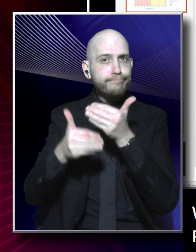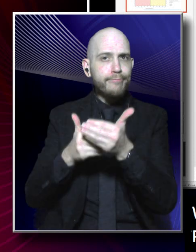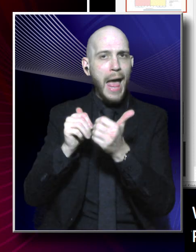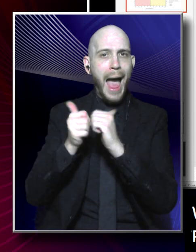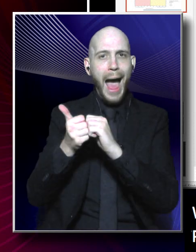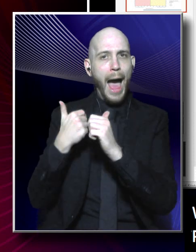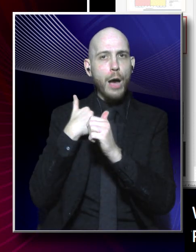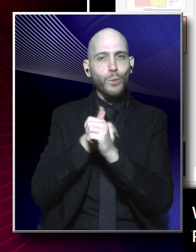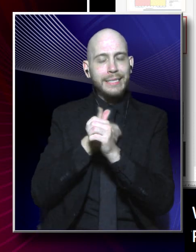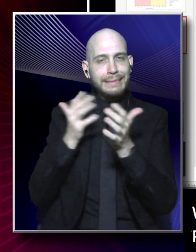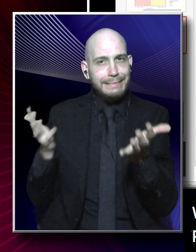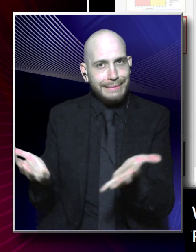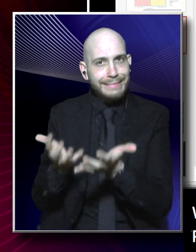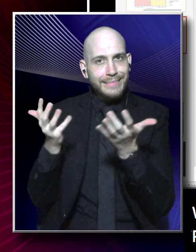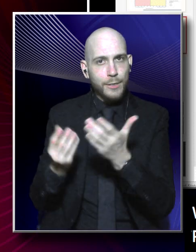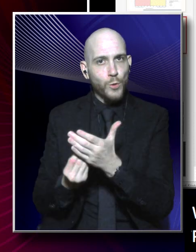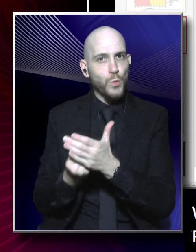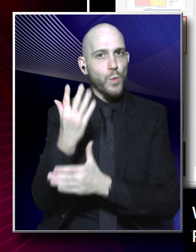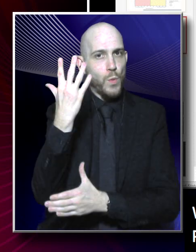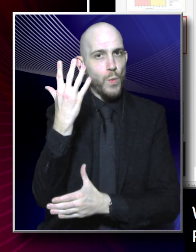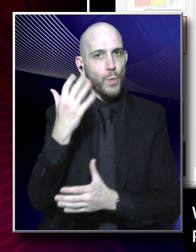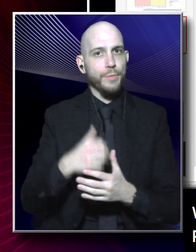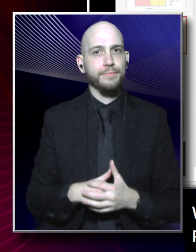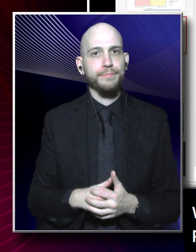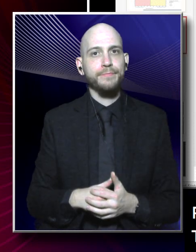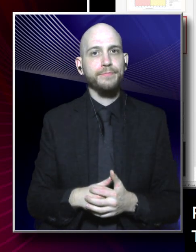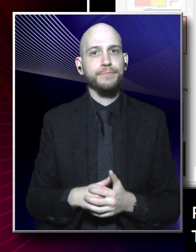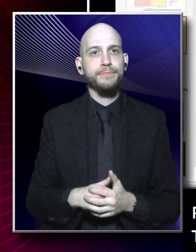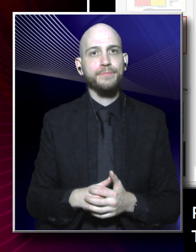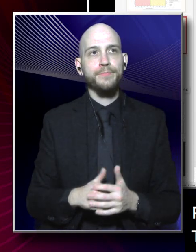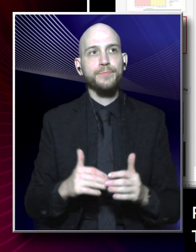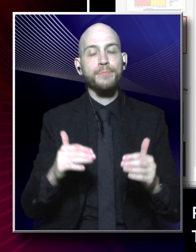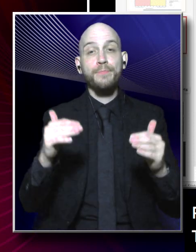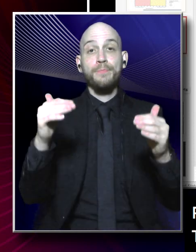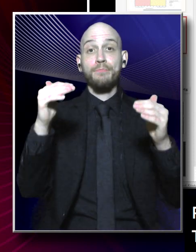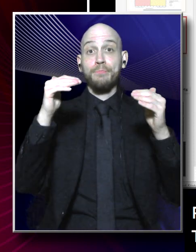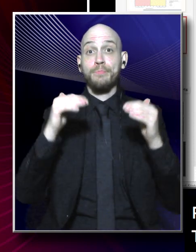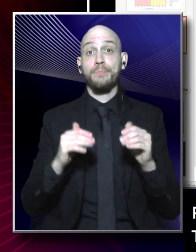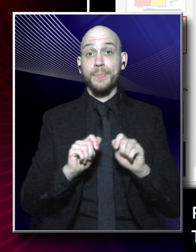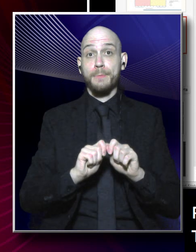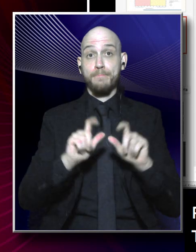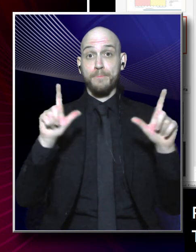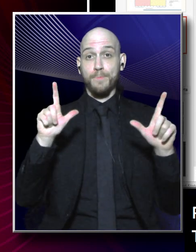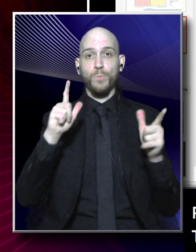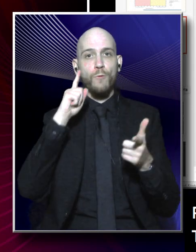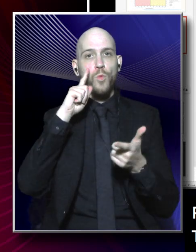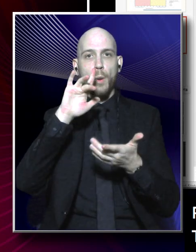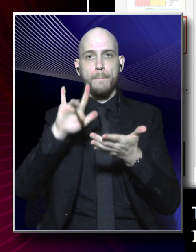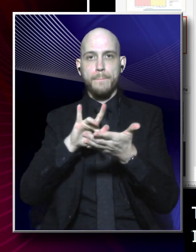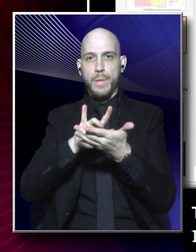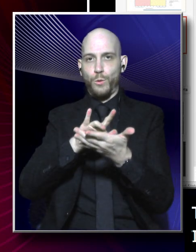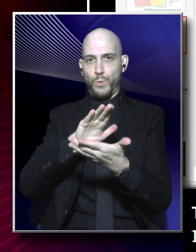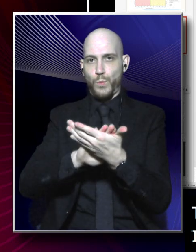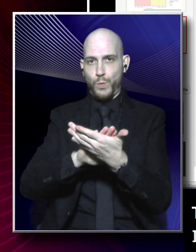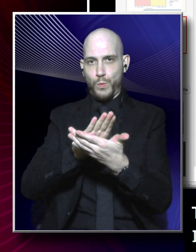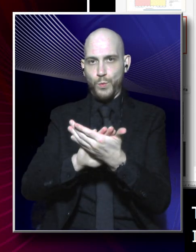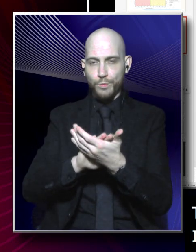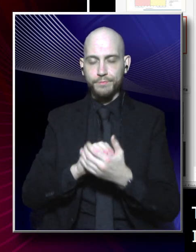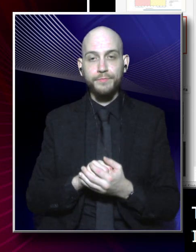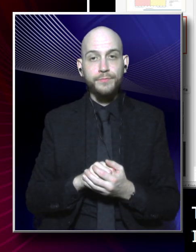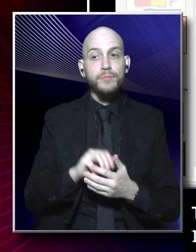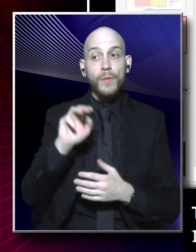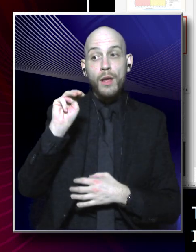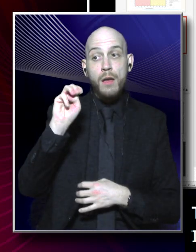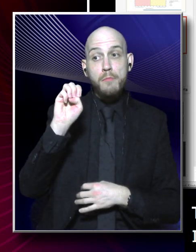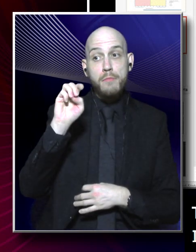If we go to the next slide, it's something very similar. This is a middle school slide. As Melissa mentioned, a lot of our students